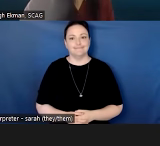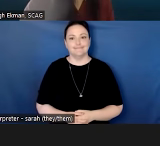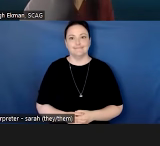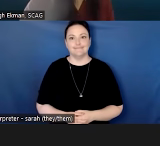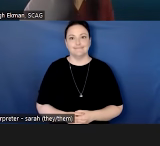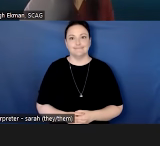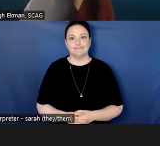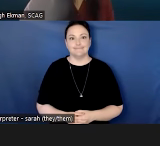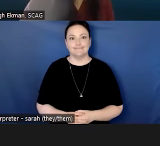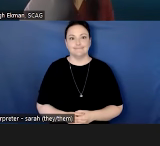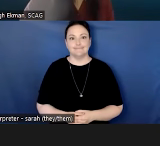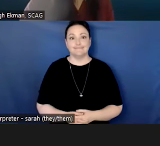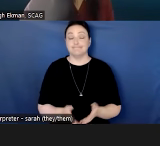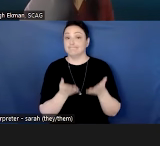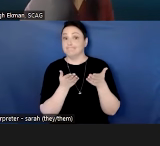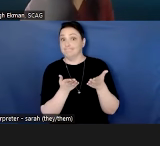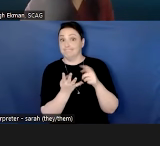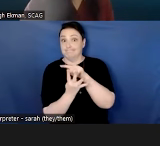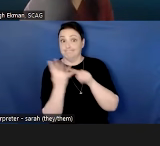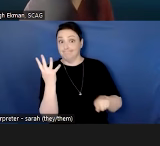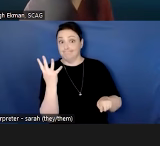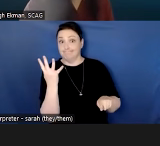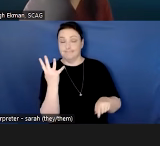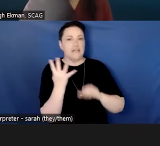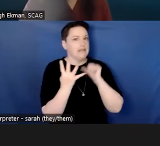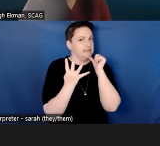Okay, which of the following is not a CEQA